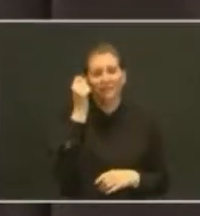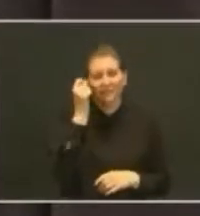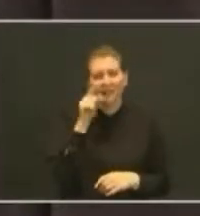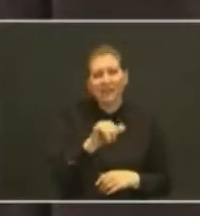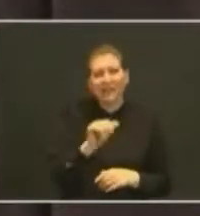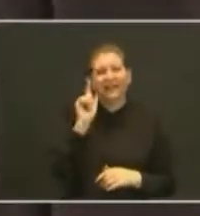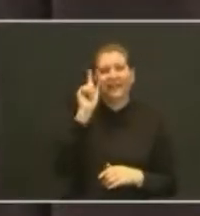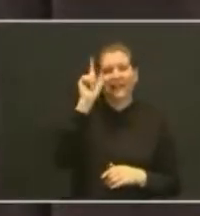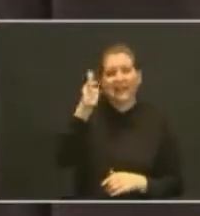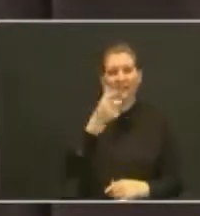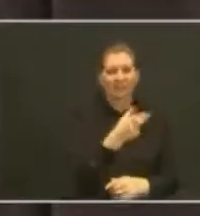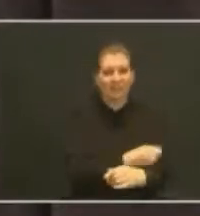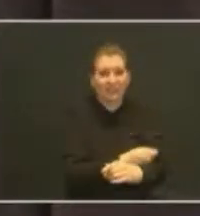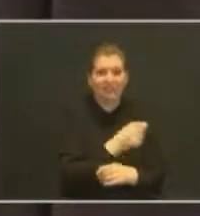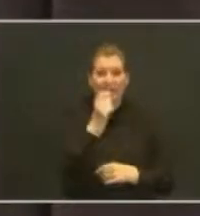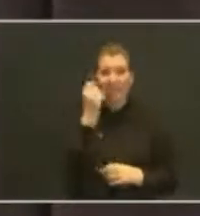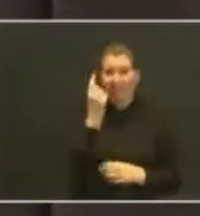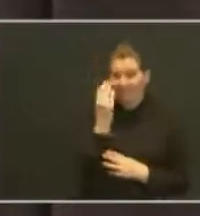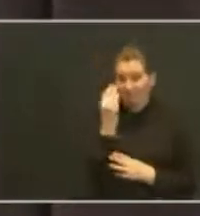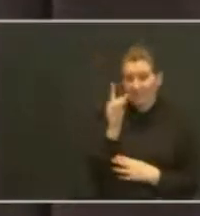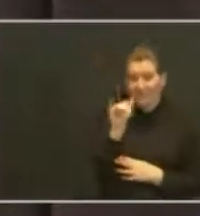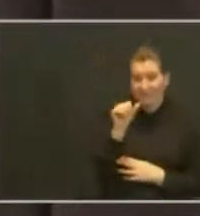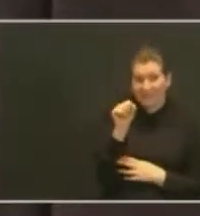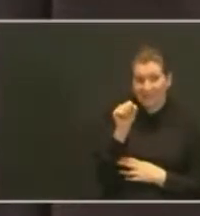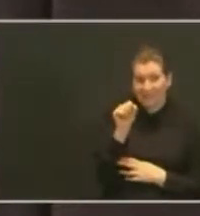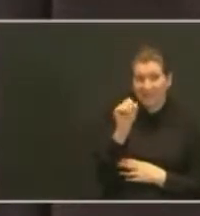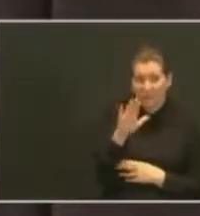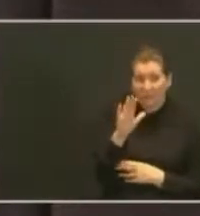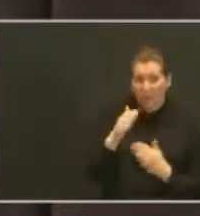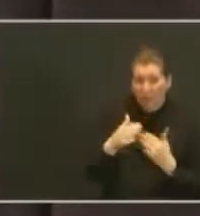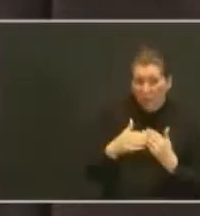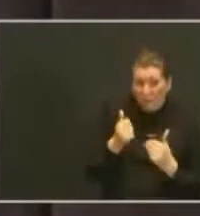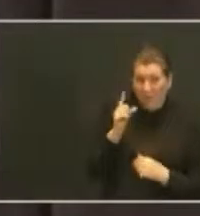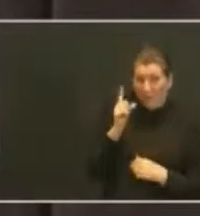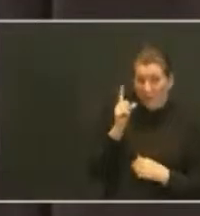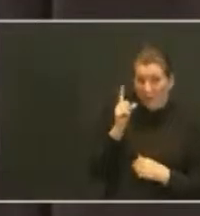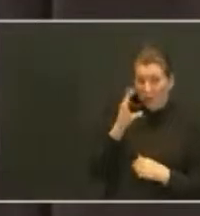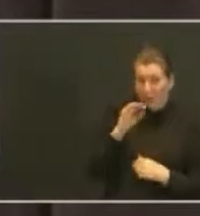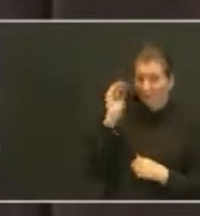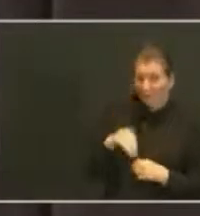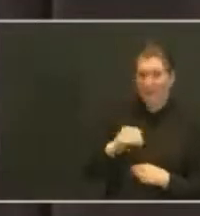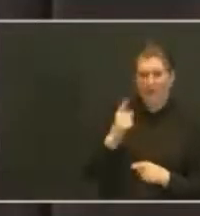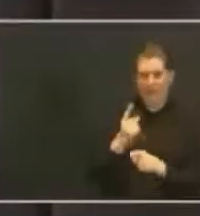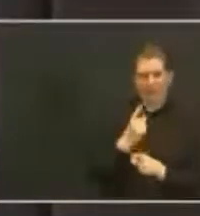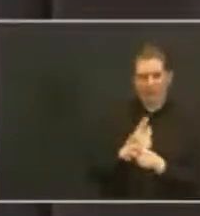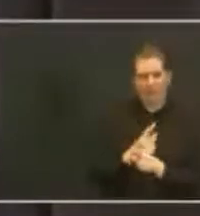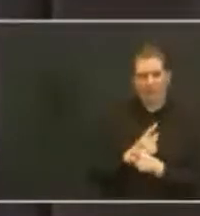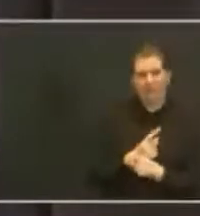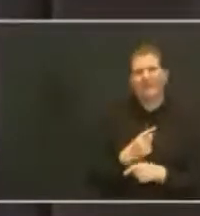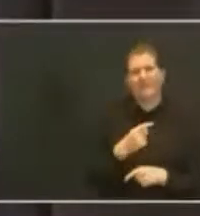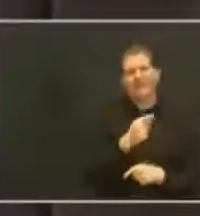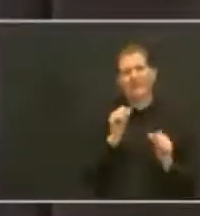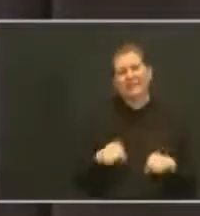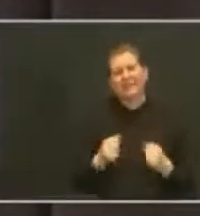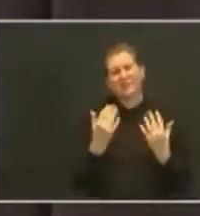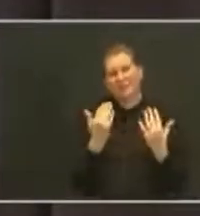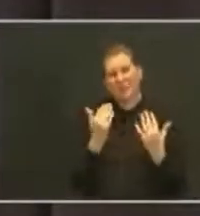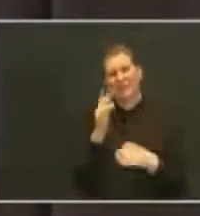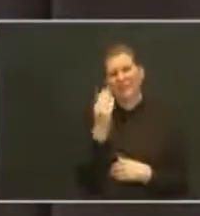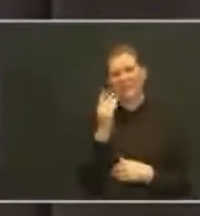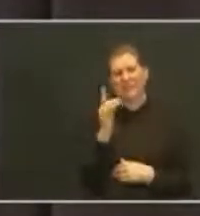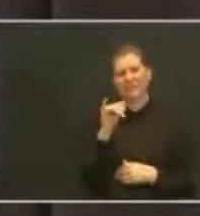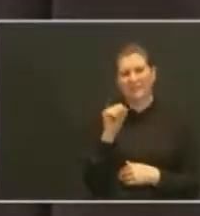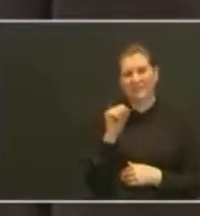frame, almost 100% by the time you got to that 14-day mark did get into arms. It wasn't as if it just sat there